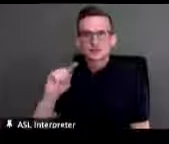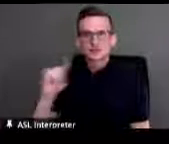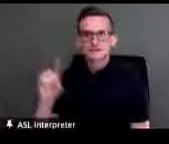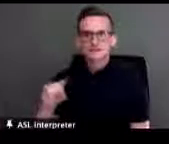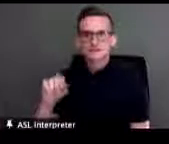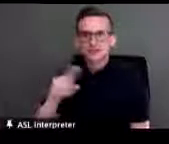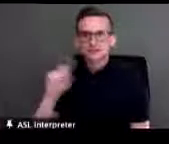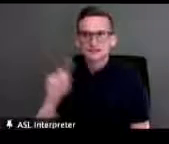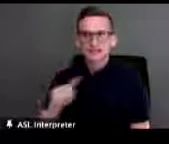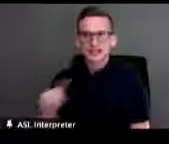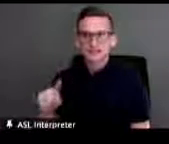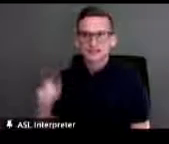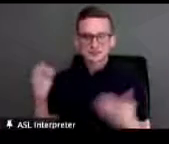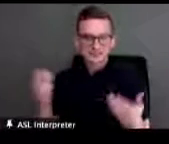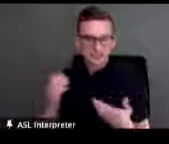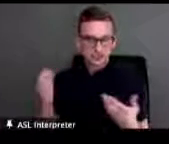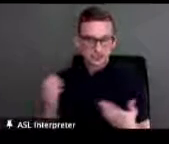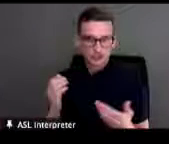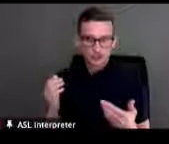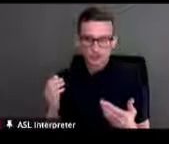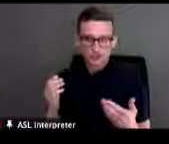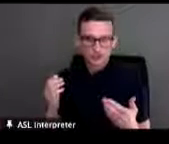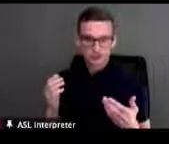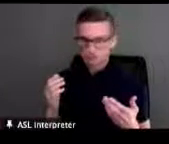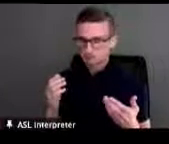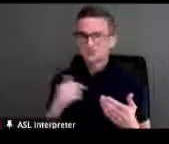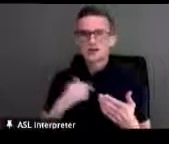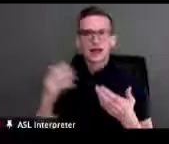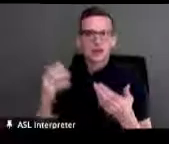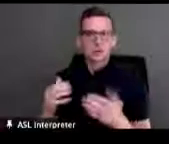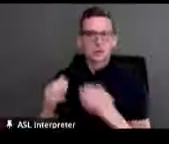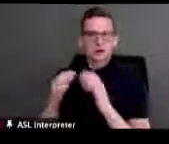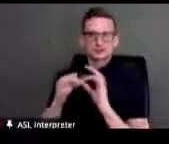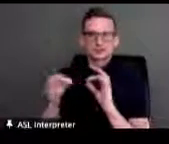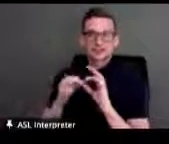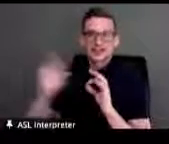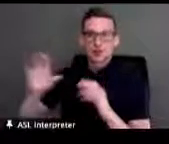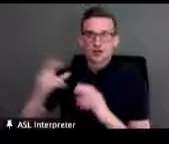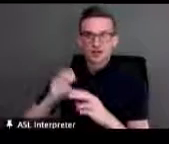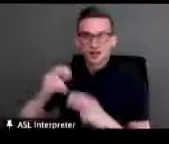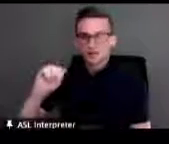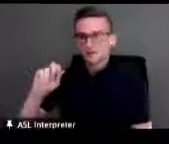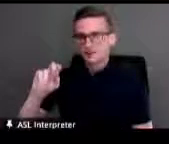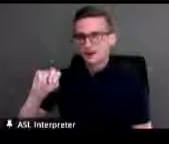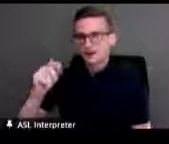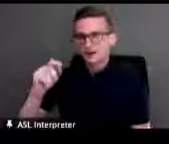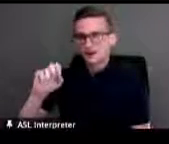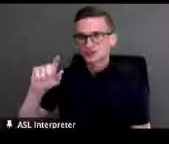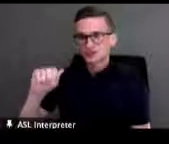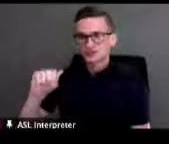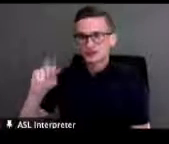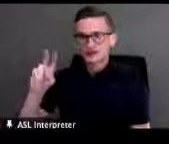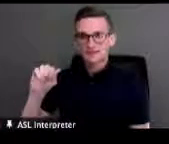with us, but I also want to say her name out loud just in case.